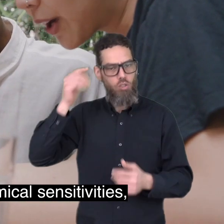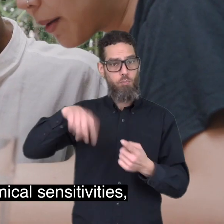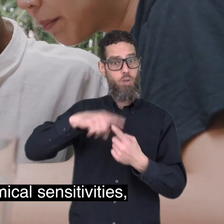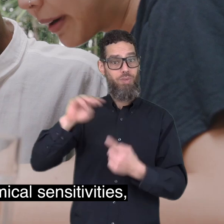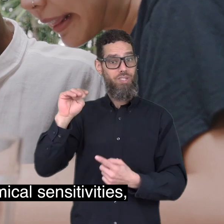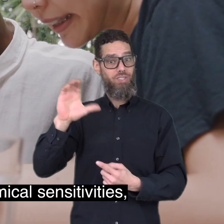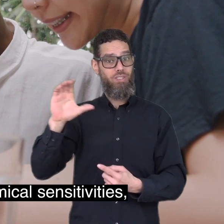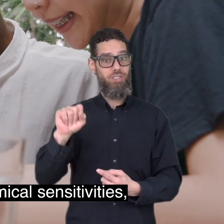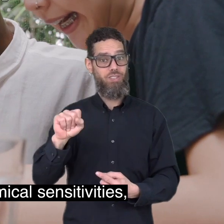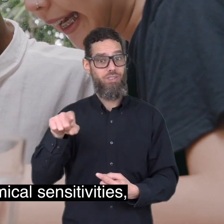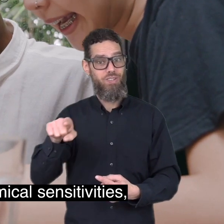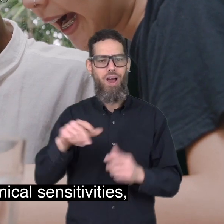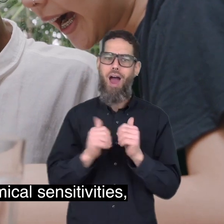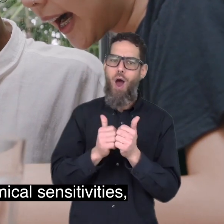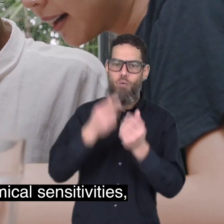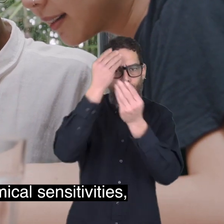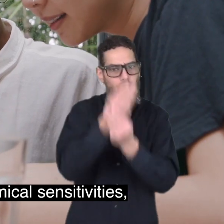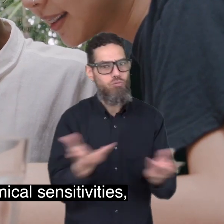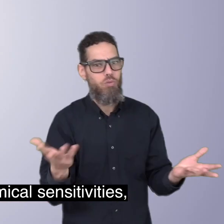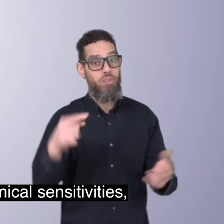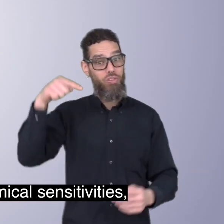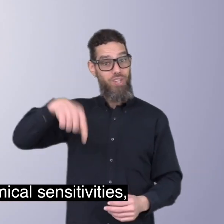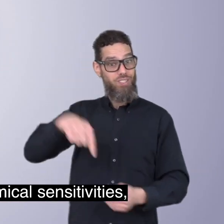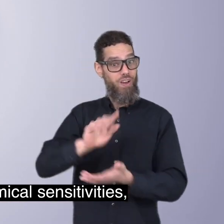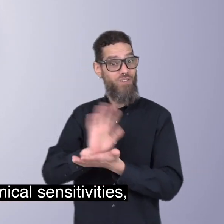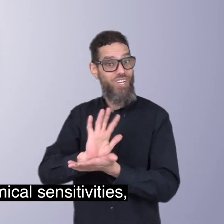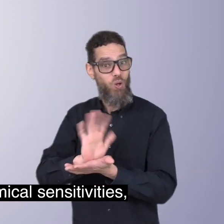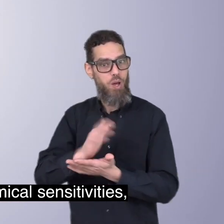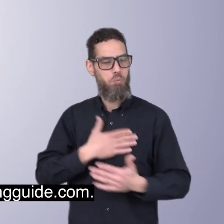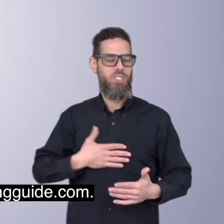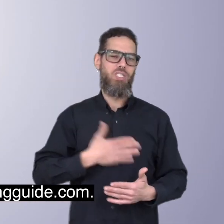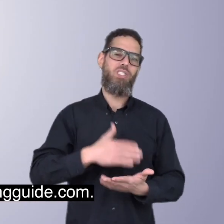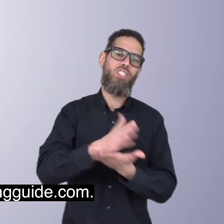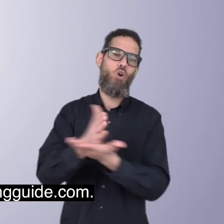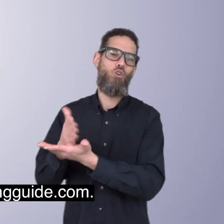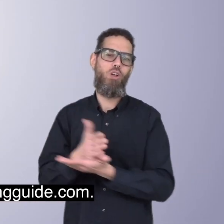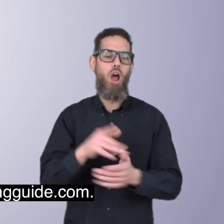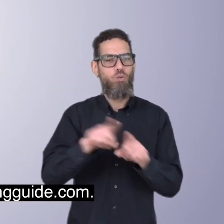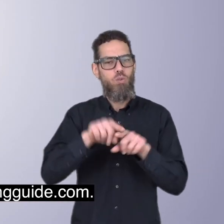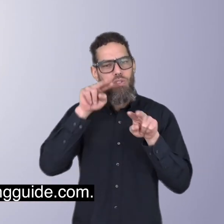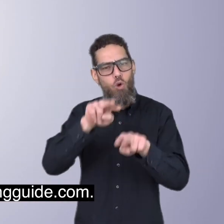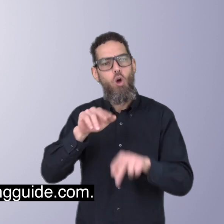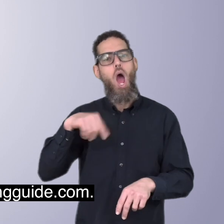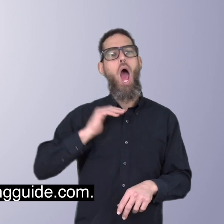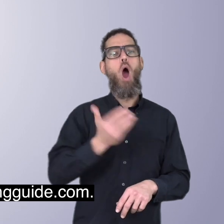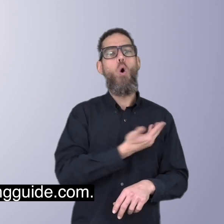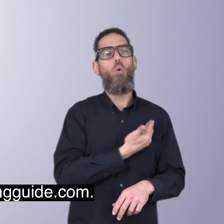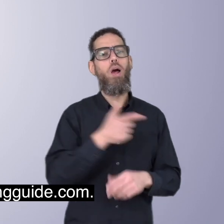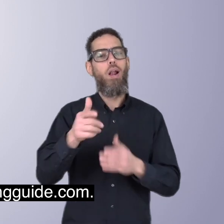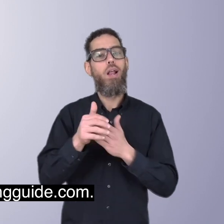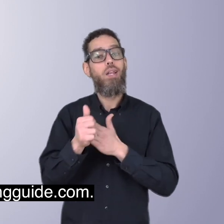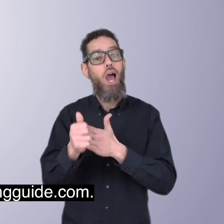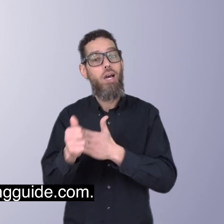create awareness on multiple chemical sensitivities, please share this video and visit our ecolivingguide.ca for information